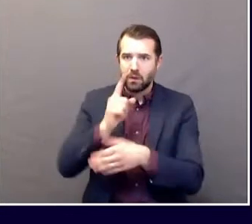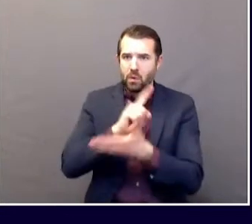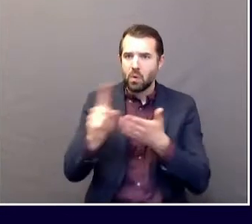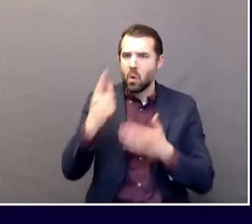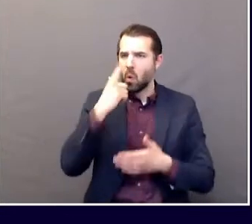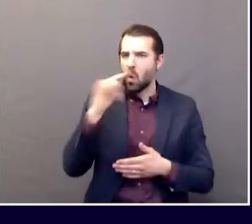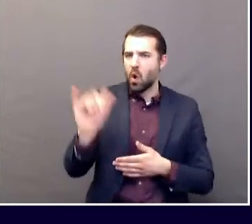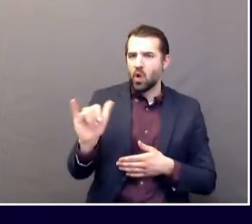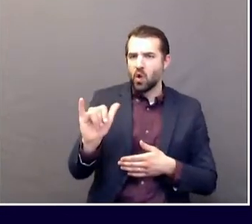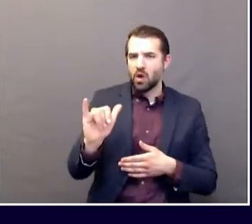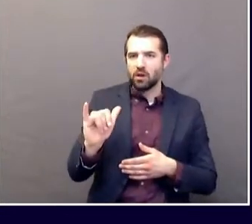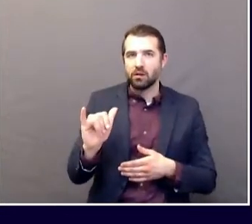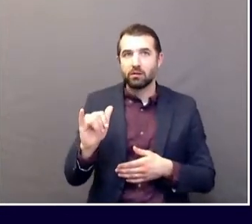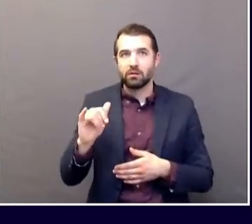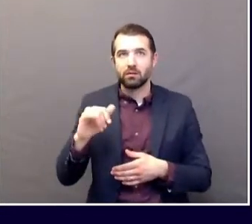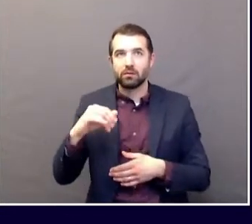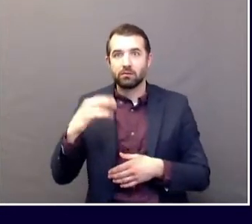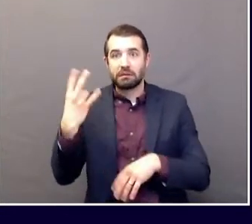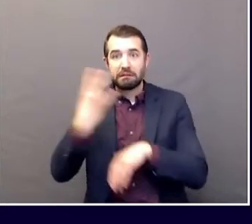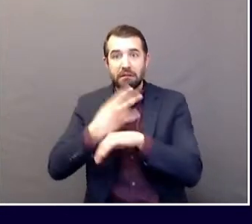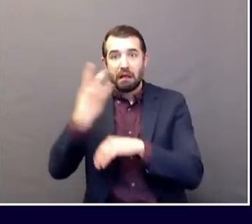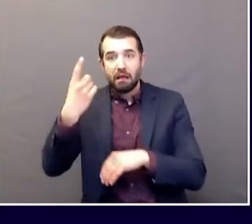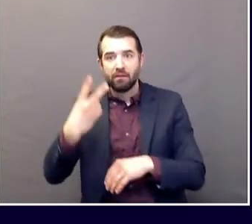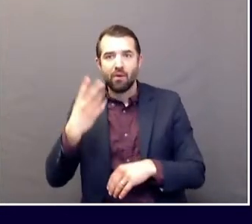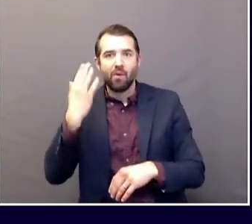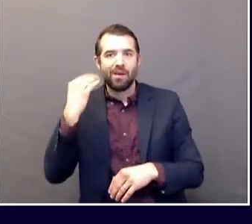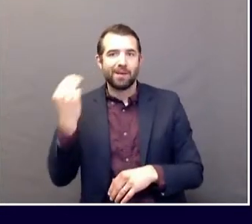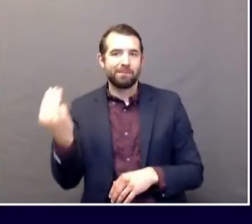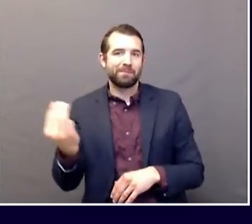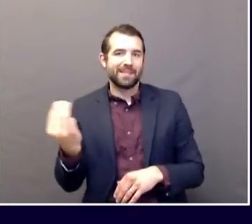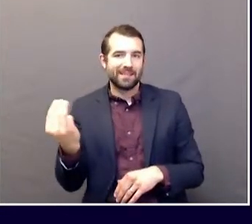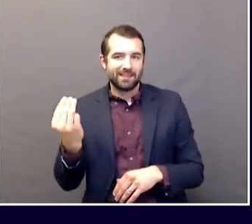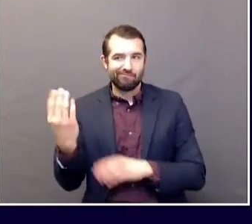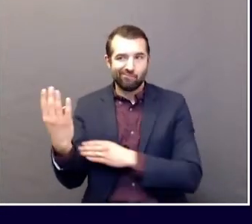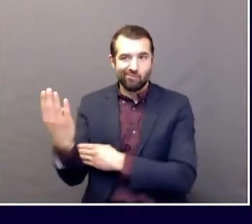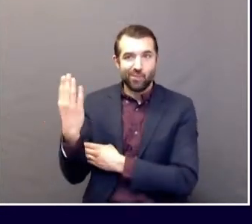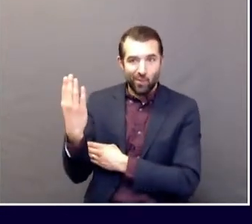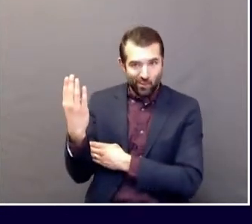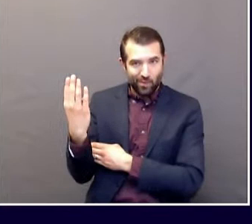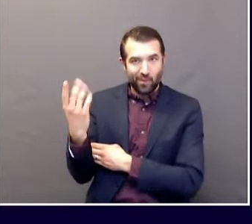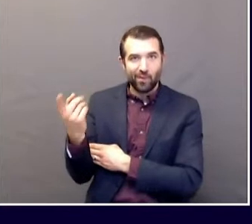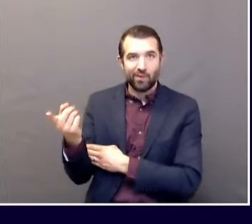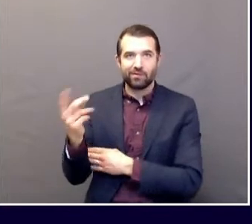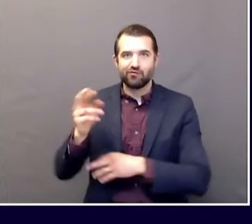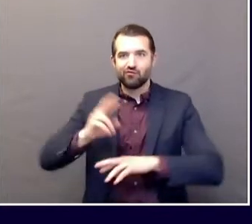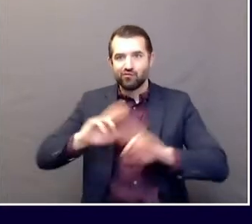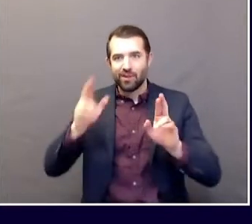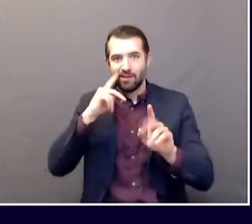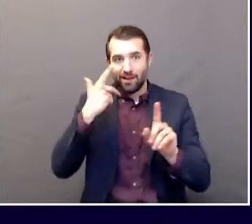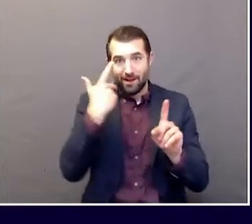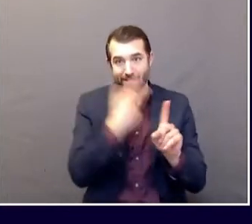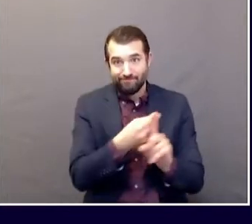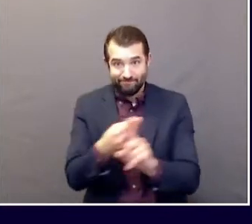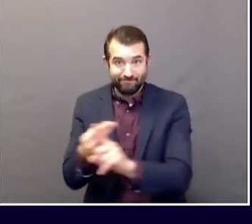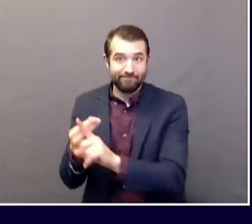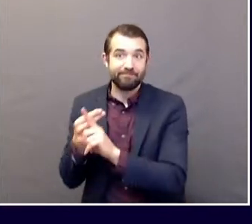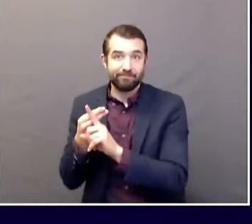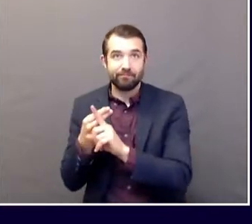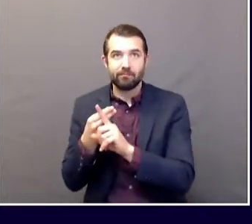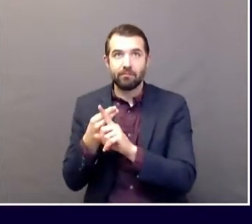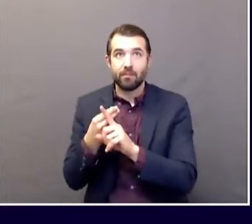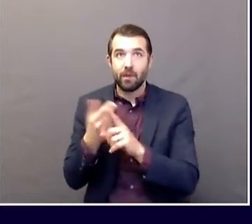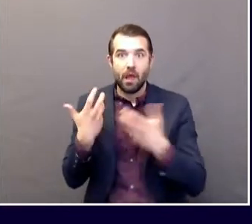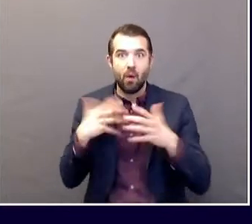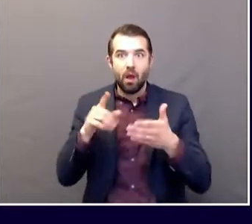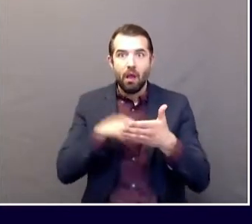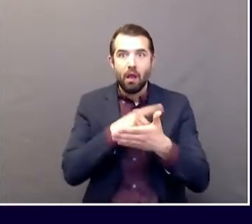day is because on Monday morning, we want them to be able to vaccinate on that Monday morning without having to cancel appointments. That's one of the ones we're